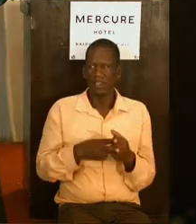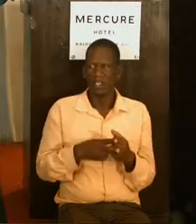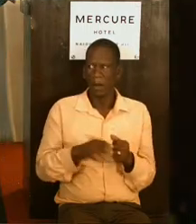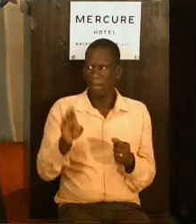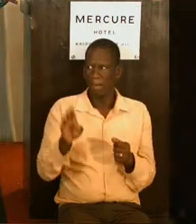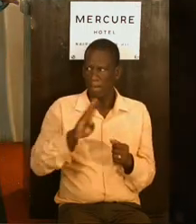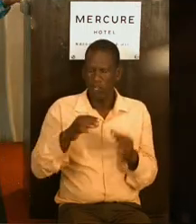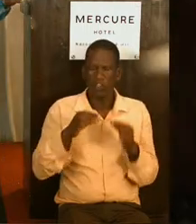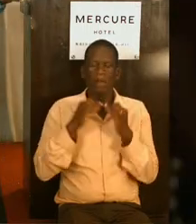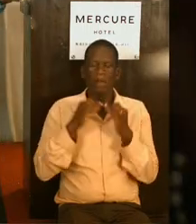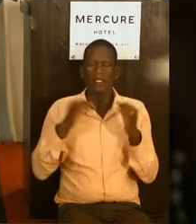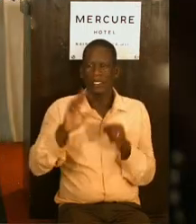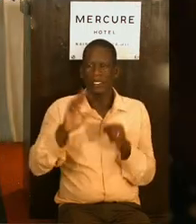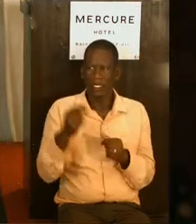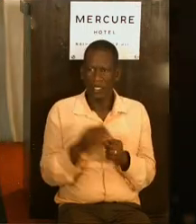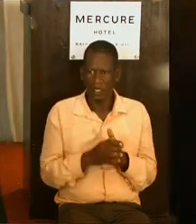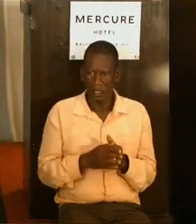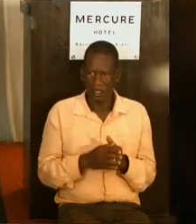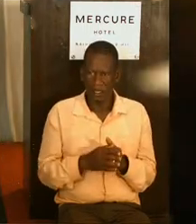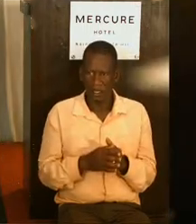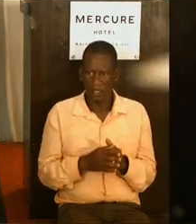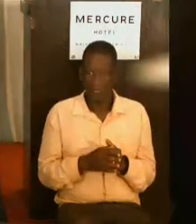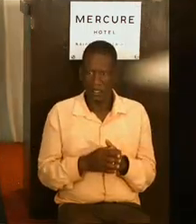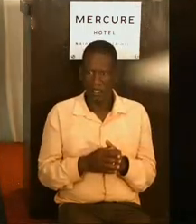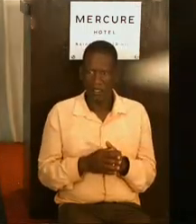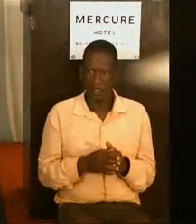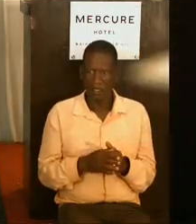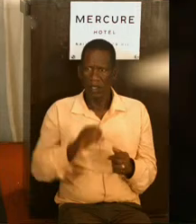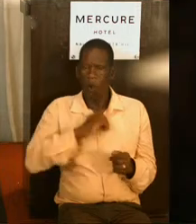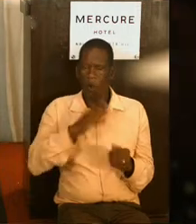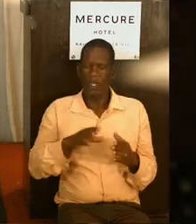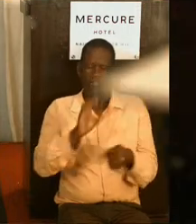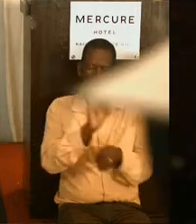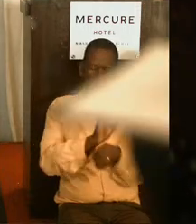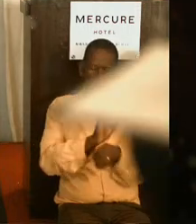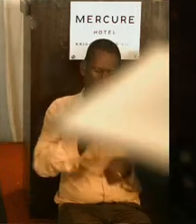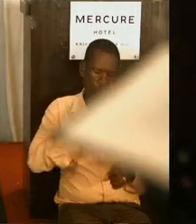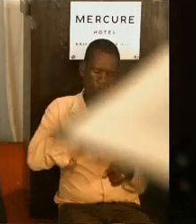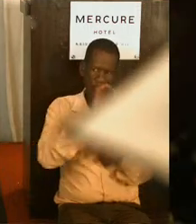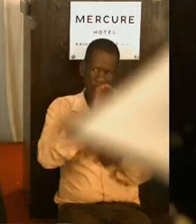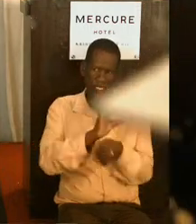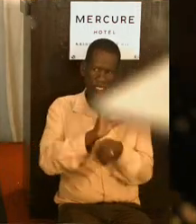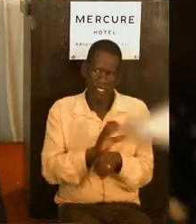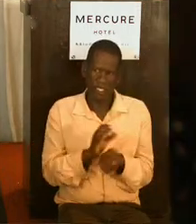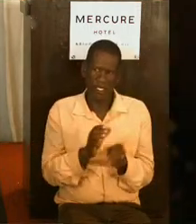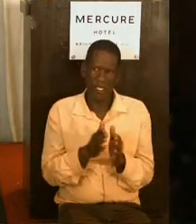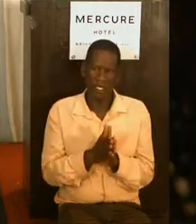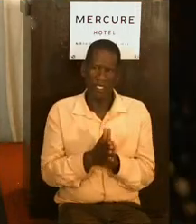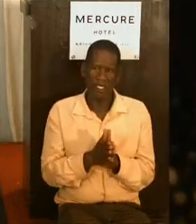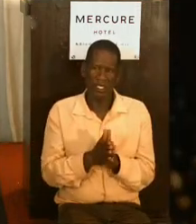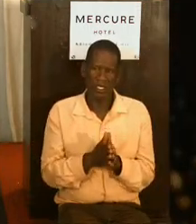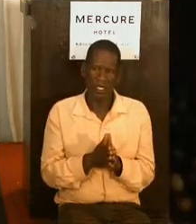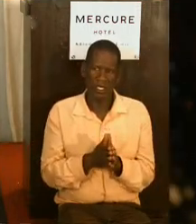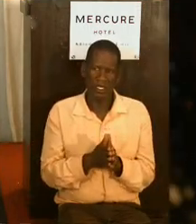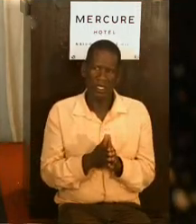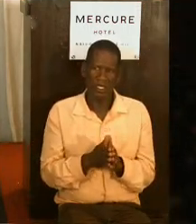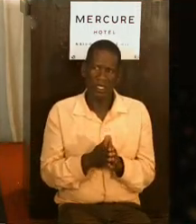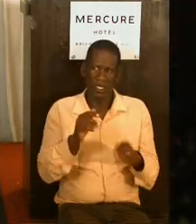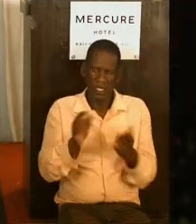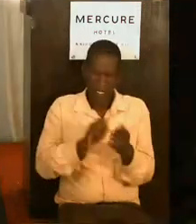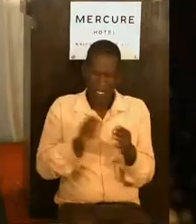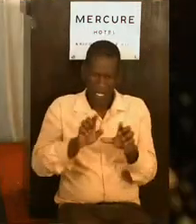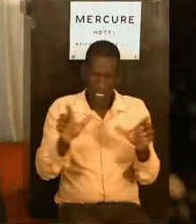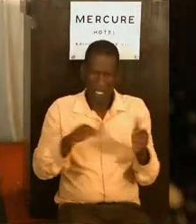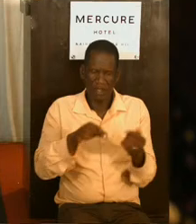Pastors in Kenya owners of churches and it's written a language that